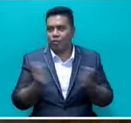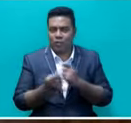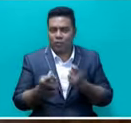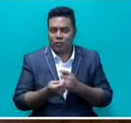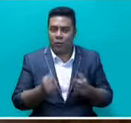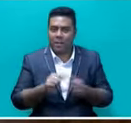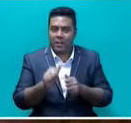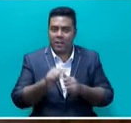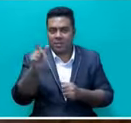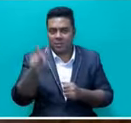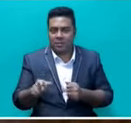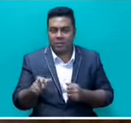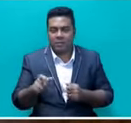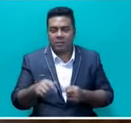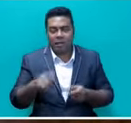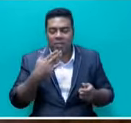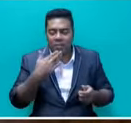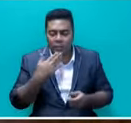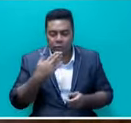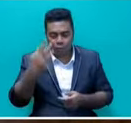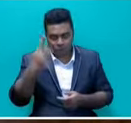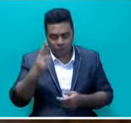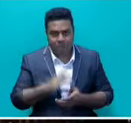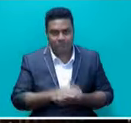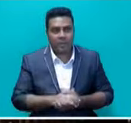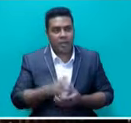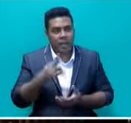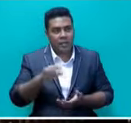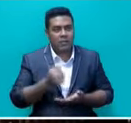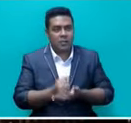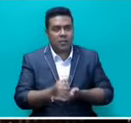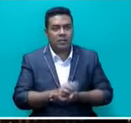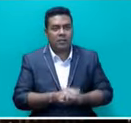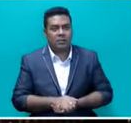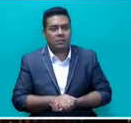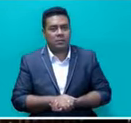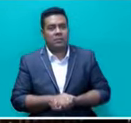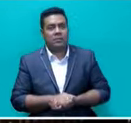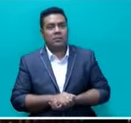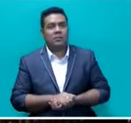person. Thank you, Lord. Is there a seconder?